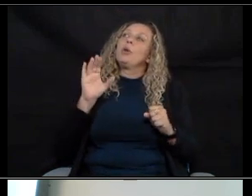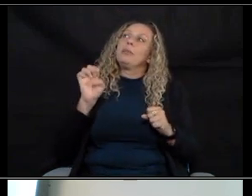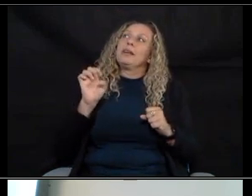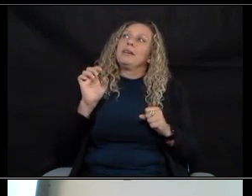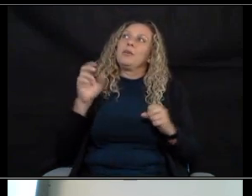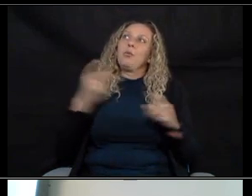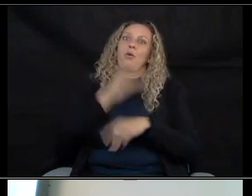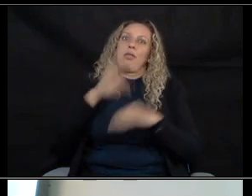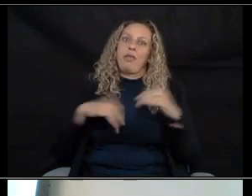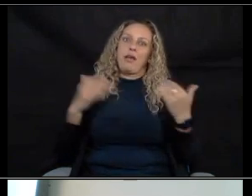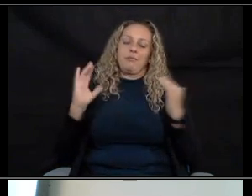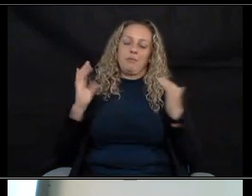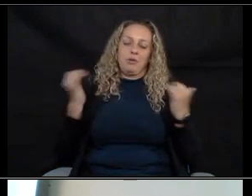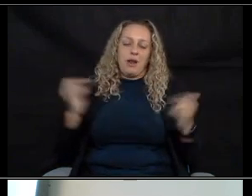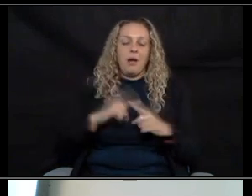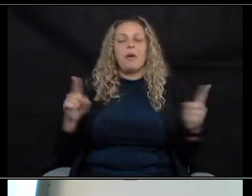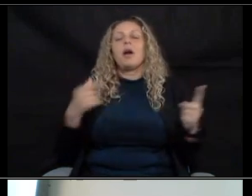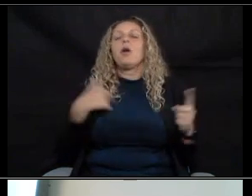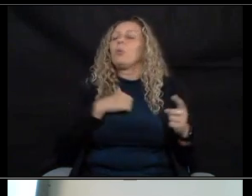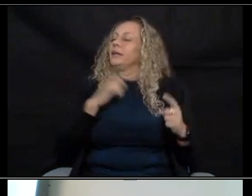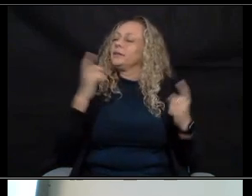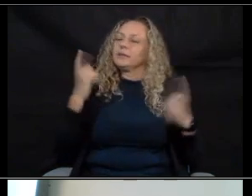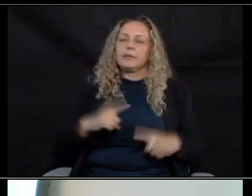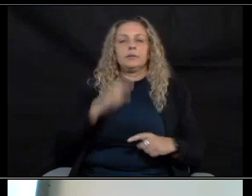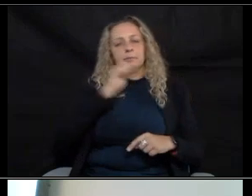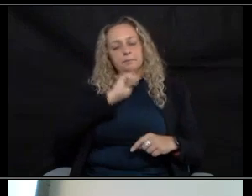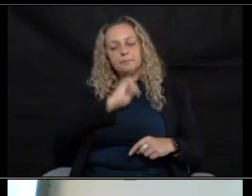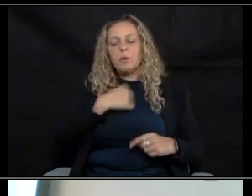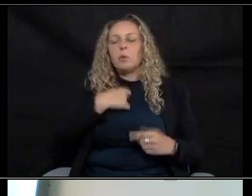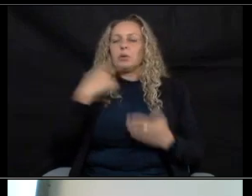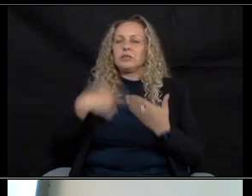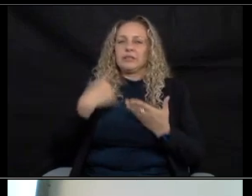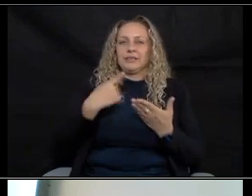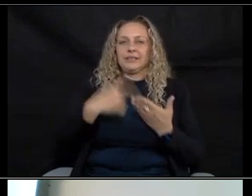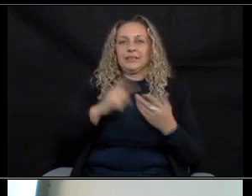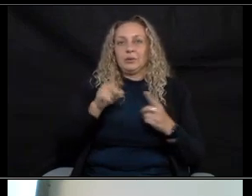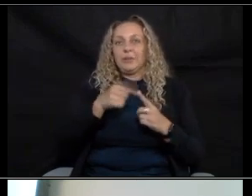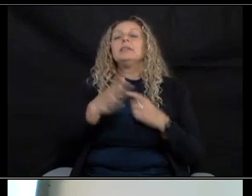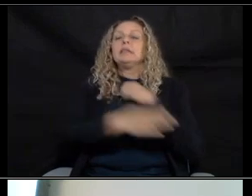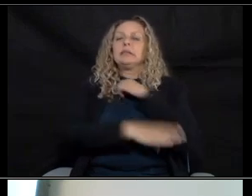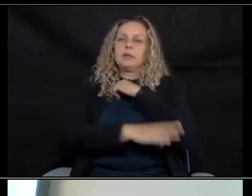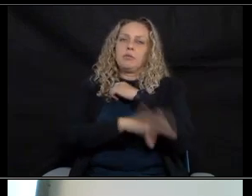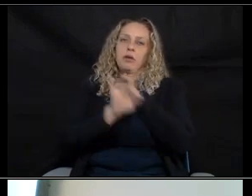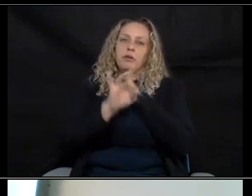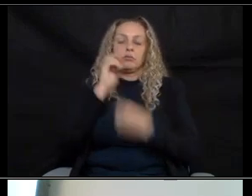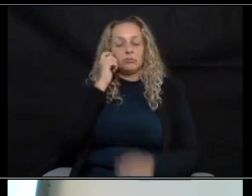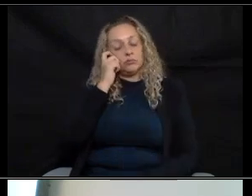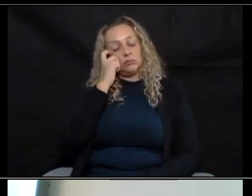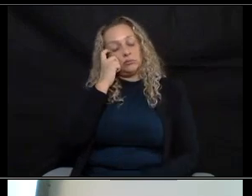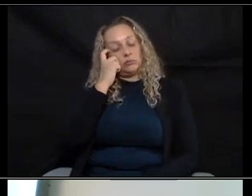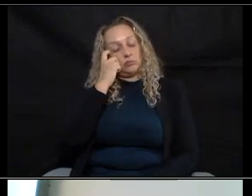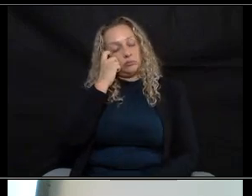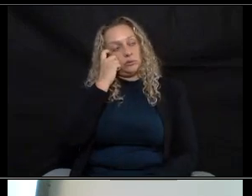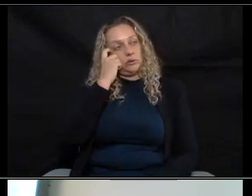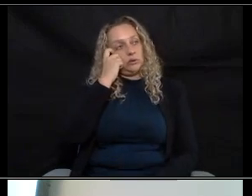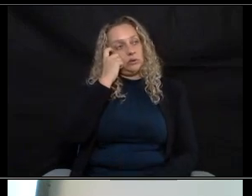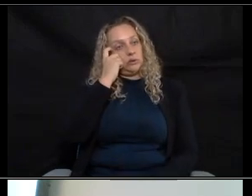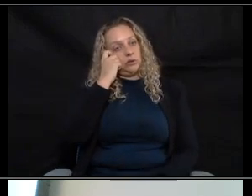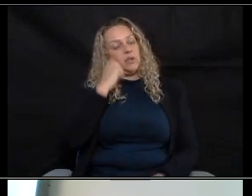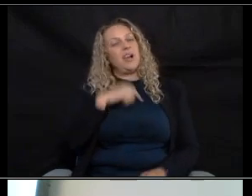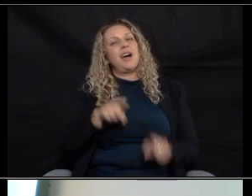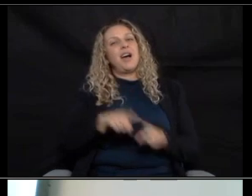yeah. We did get that, and we'll talk about that a little bit more on September 8th. Okay. And, you know, I'd also